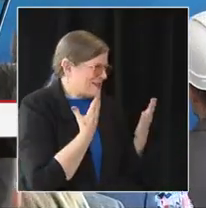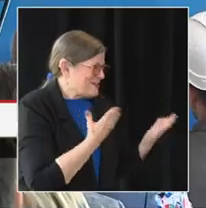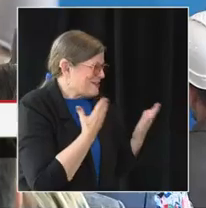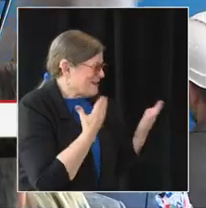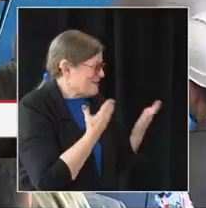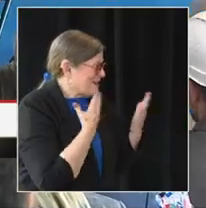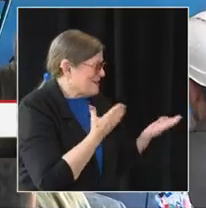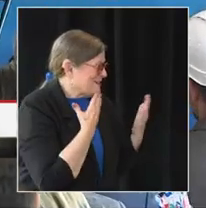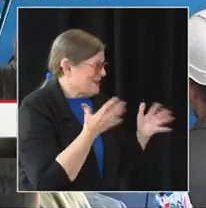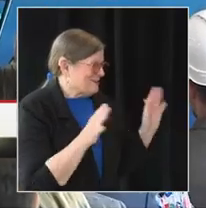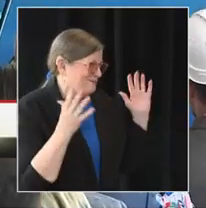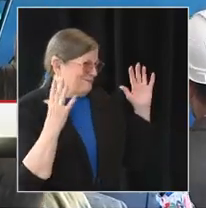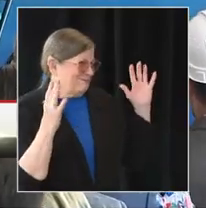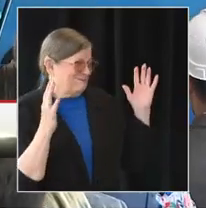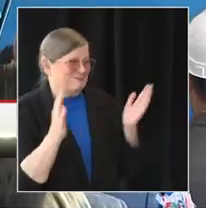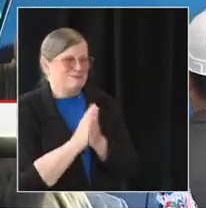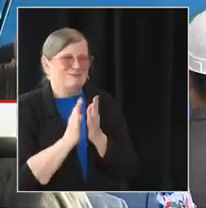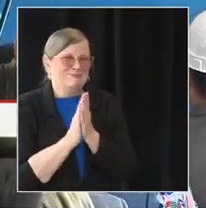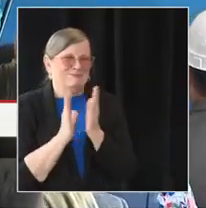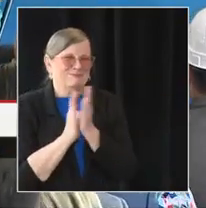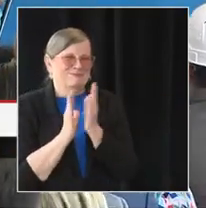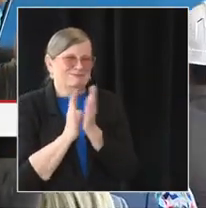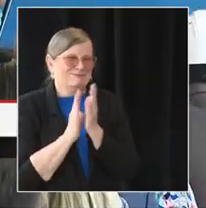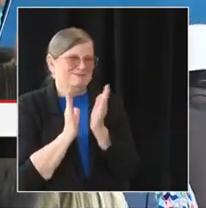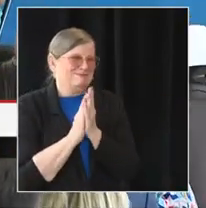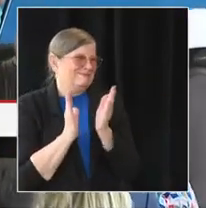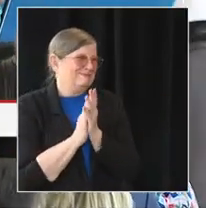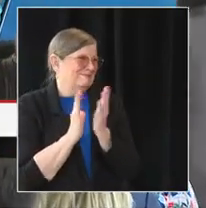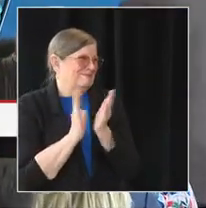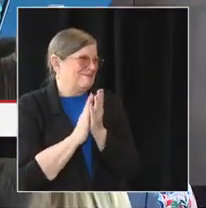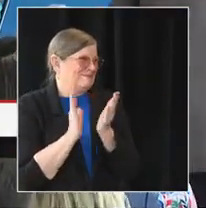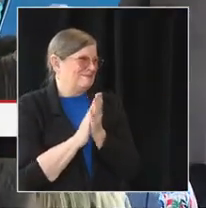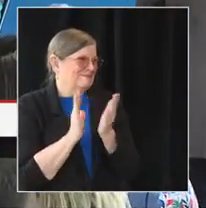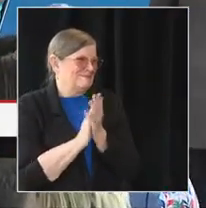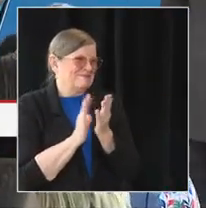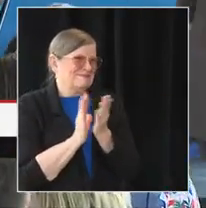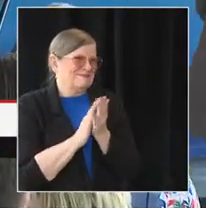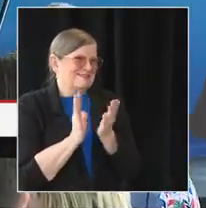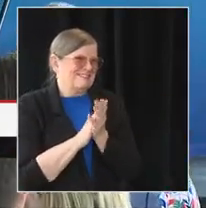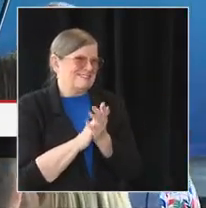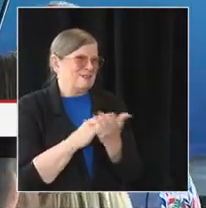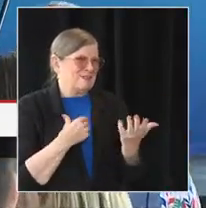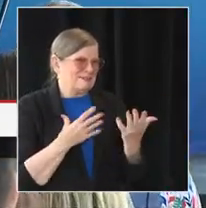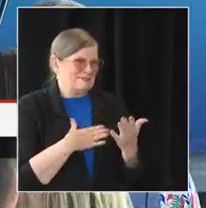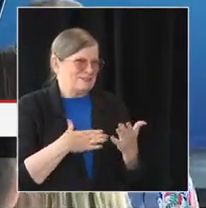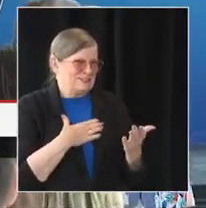excitement around the district. Thank you. And thank you. We appreciate it.